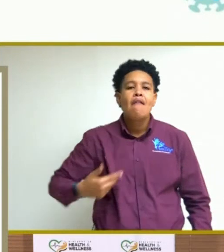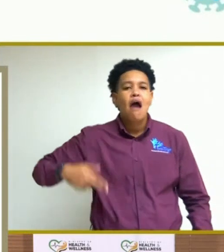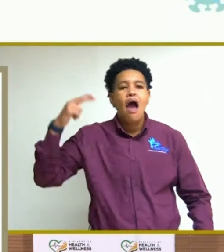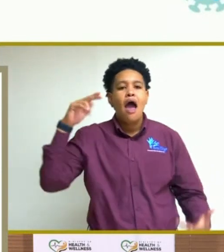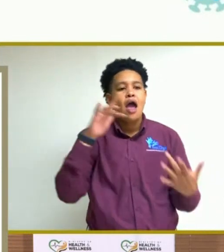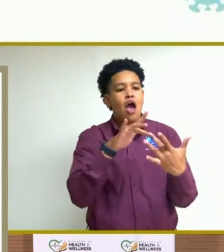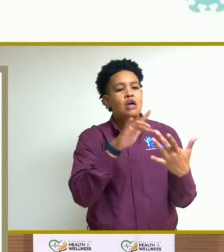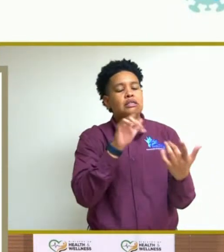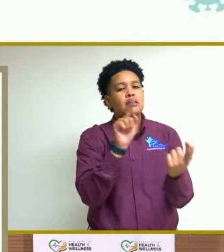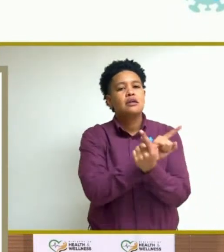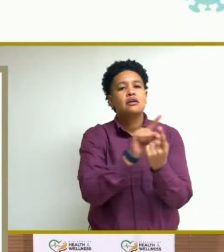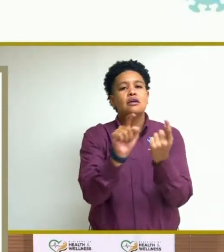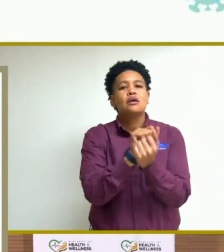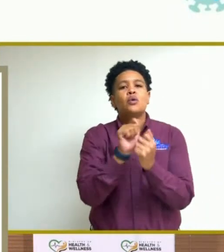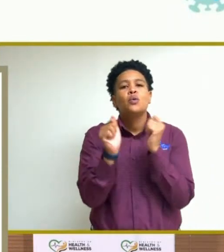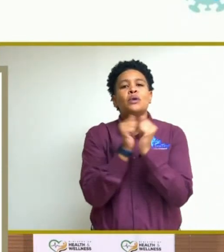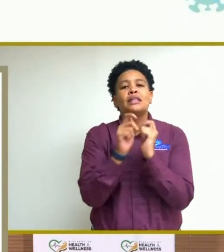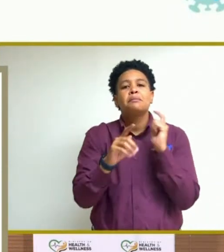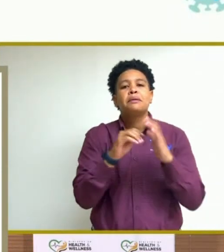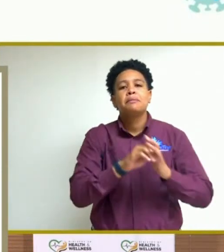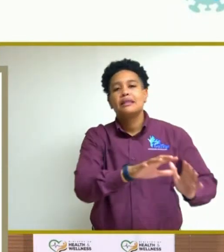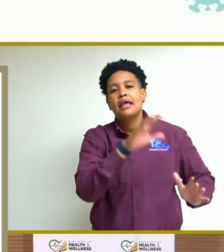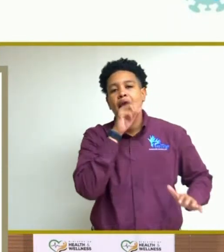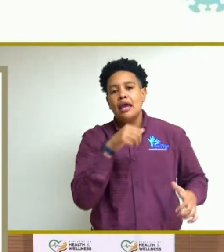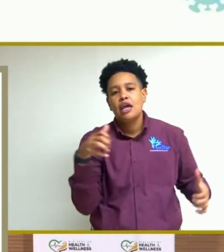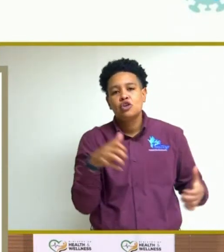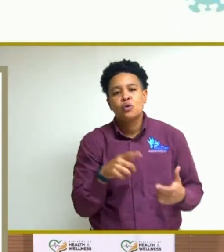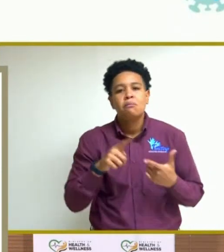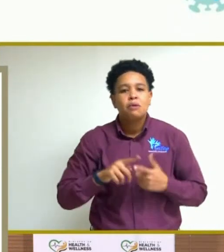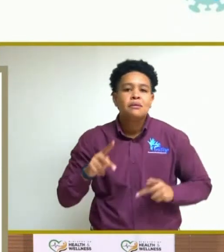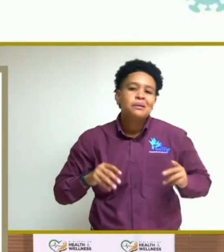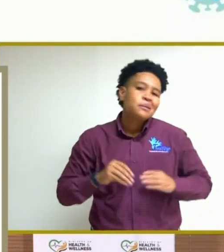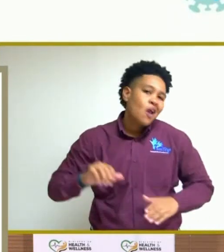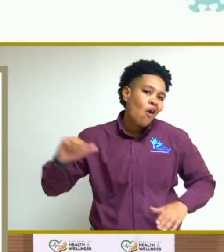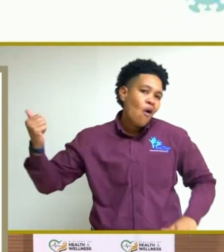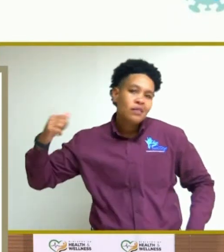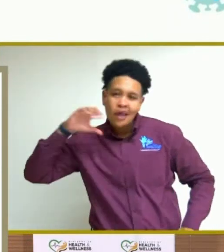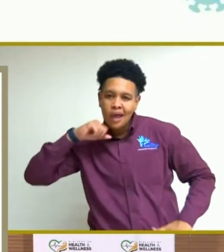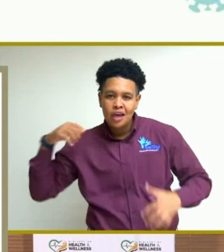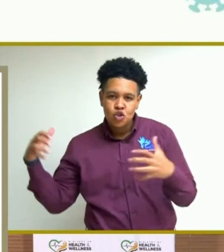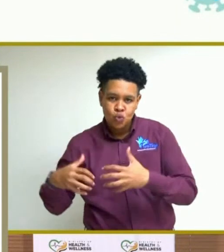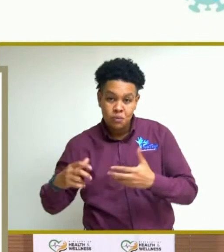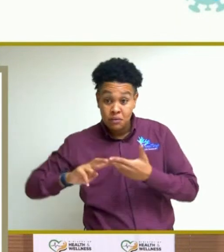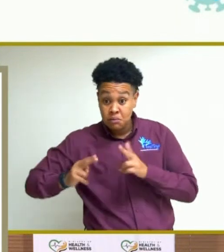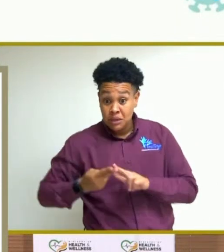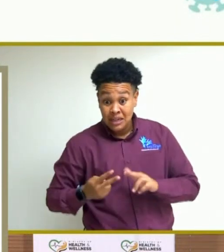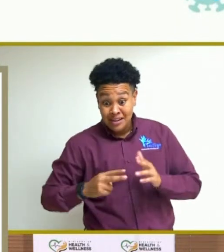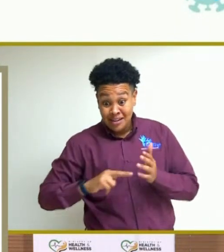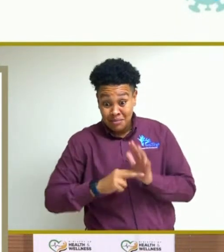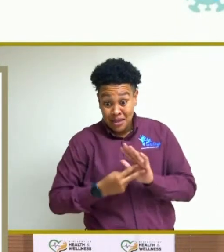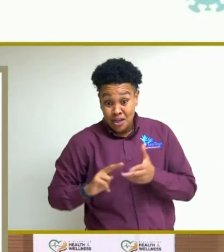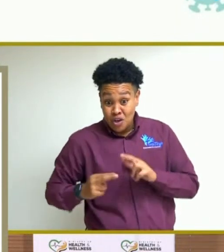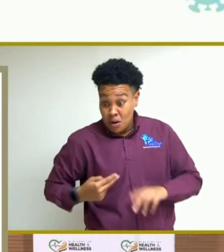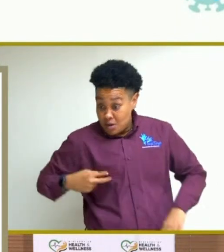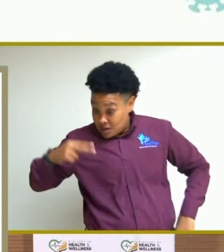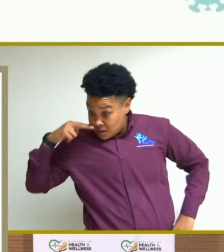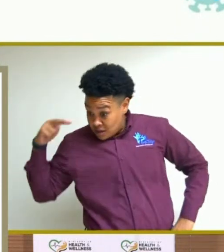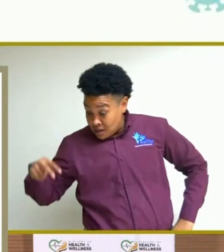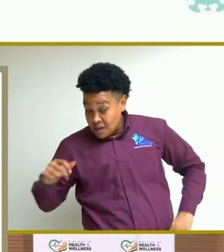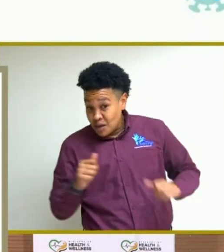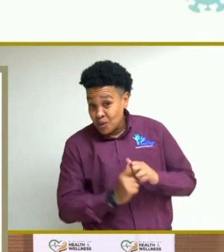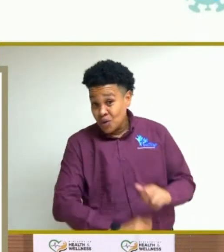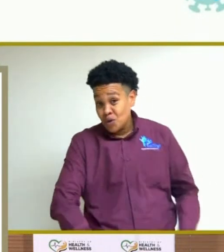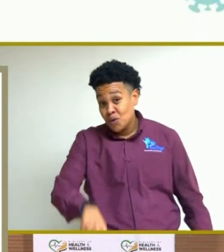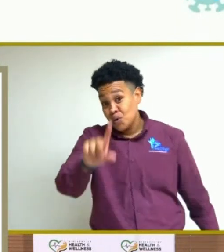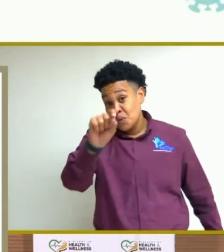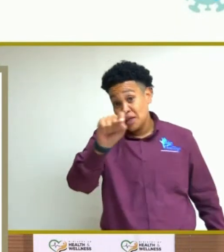contact with persons in their age group as well as persons in other age groups. Hence, the numbers that we are seeing with the 20 to